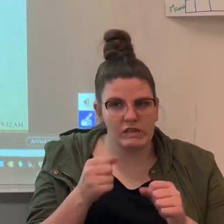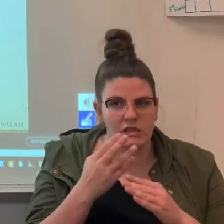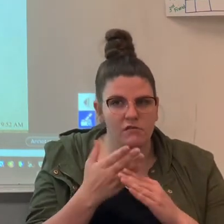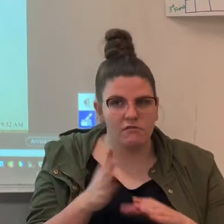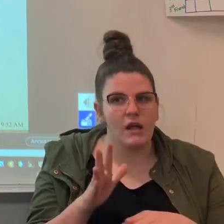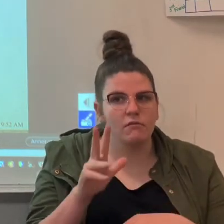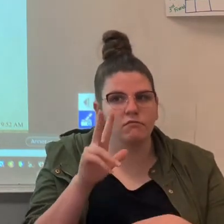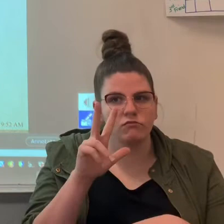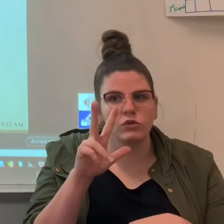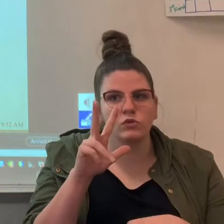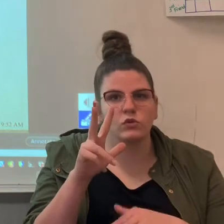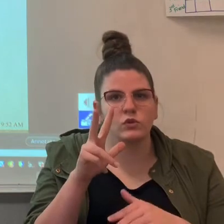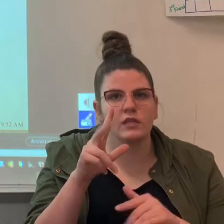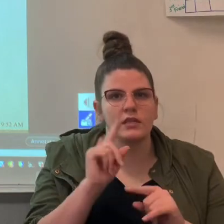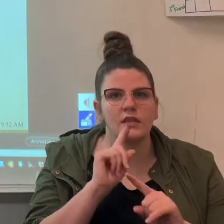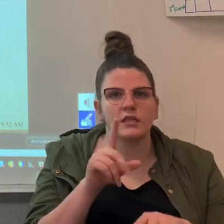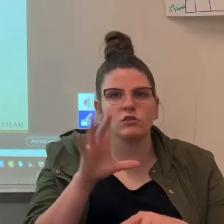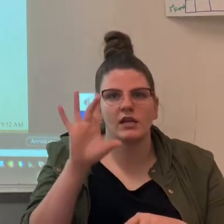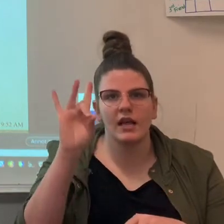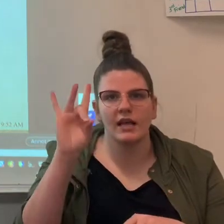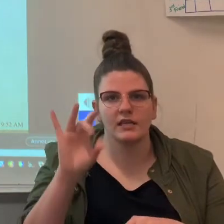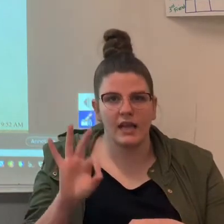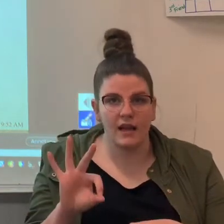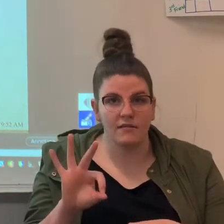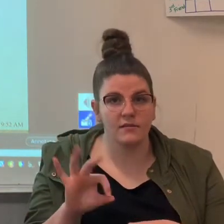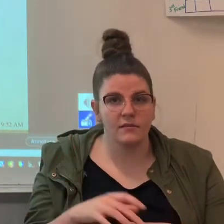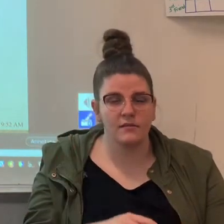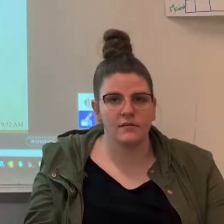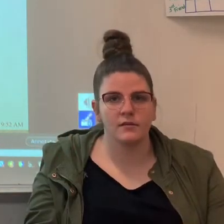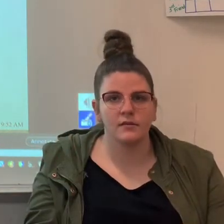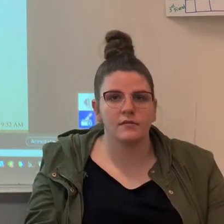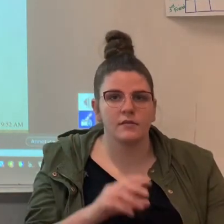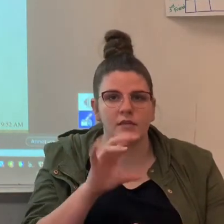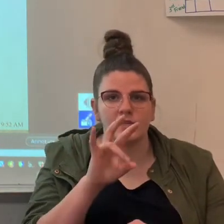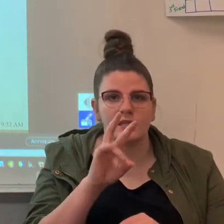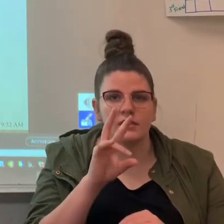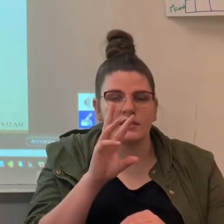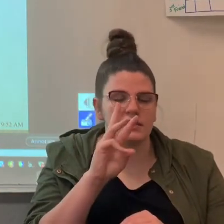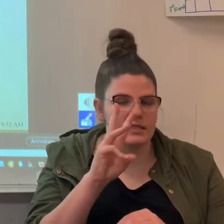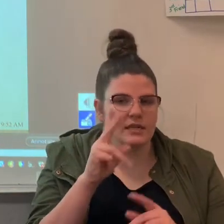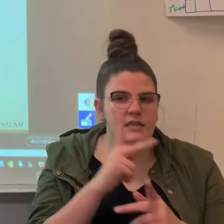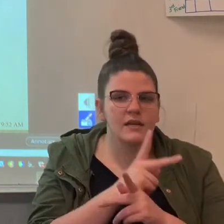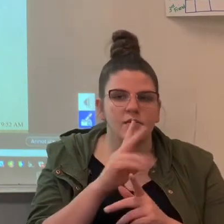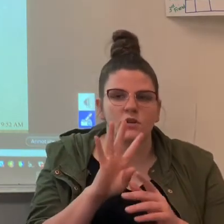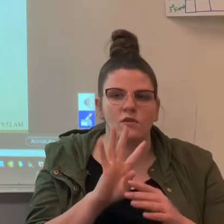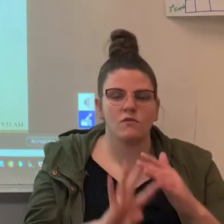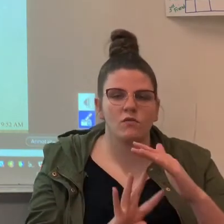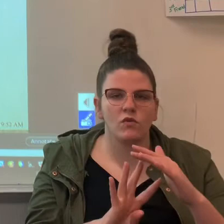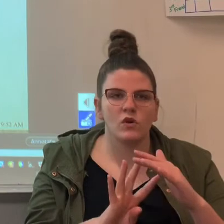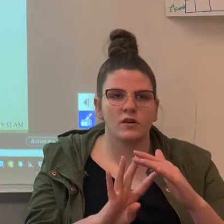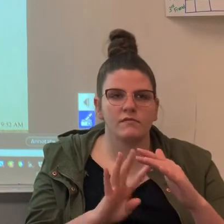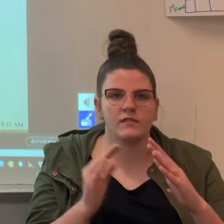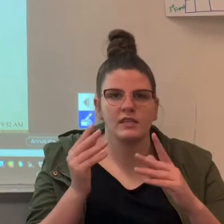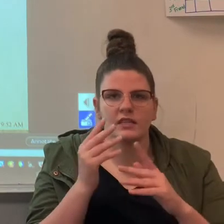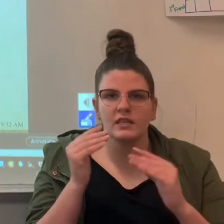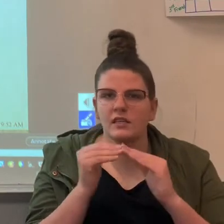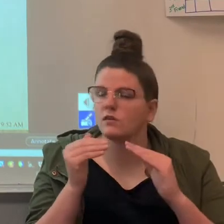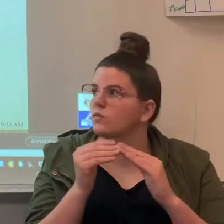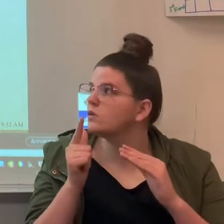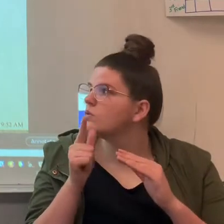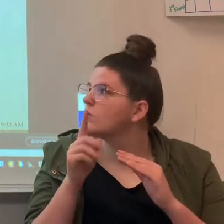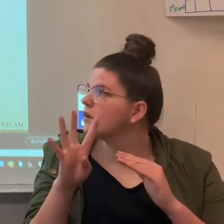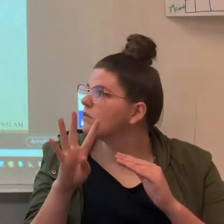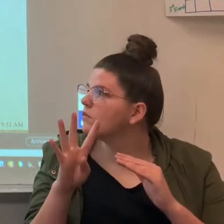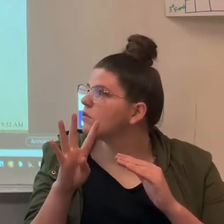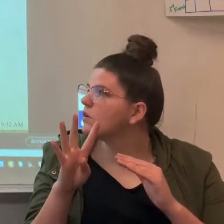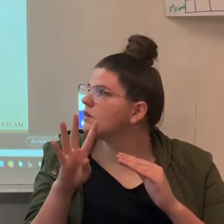get 8/9. So let's look down here. 6 times 4 is 24, 3 times 9 is 27. Of course that's equivalent, it's the